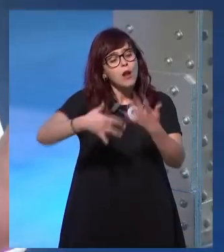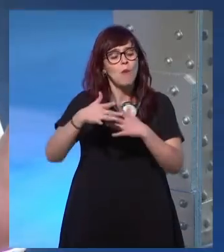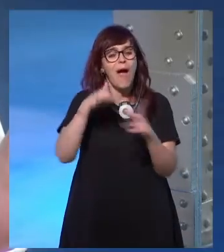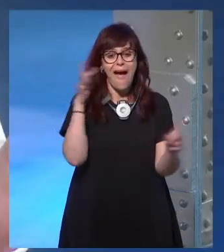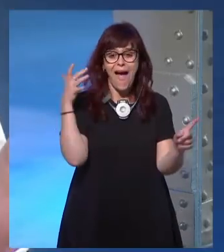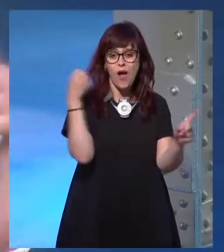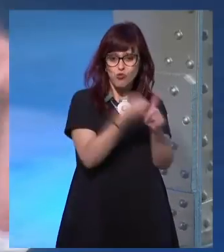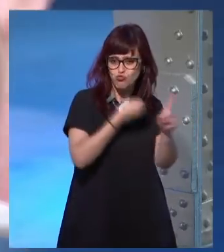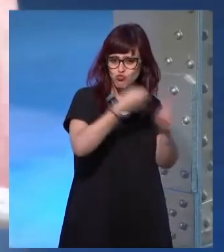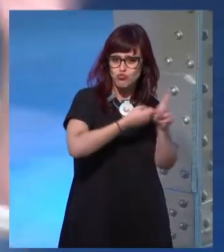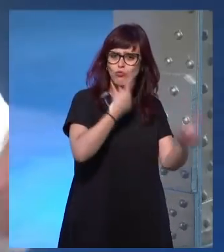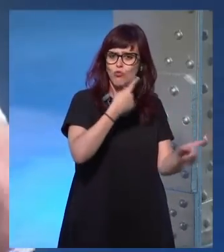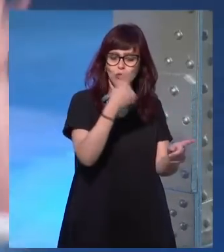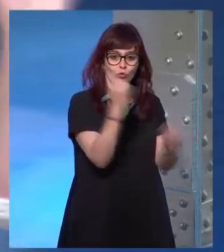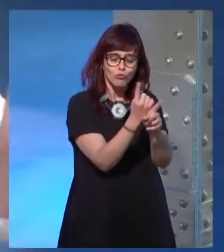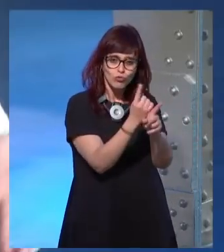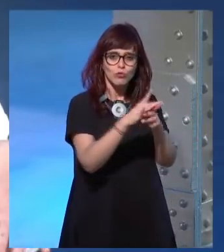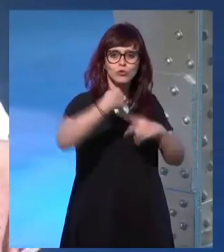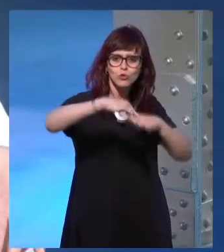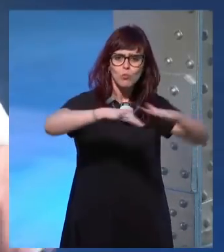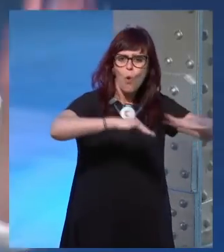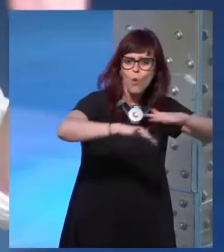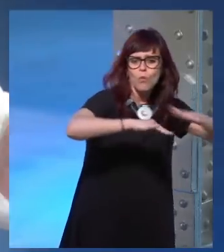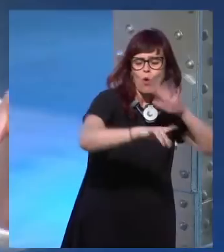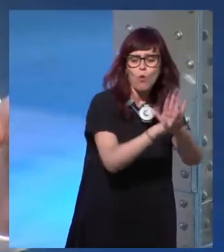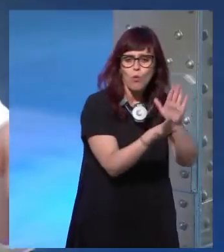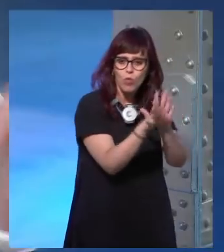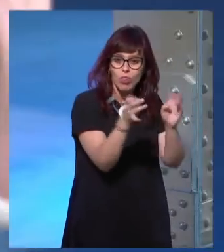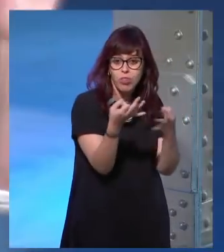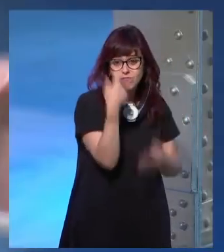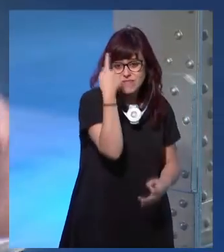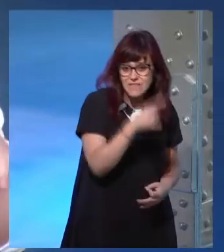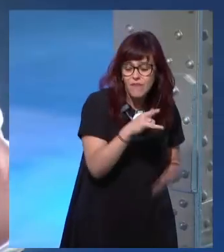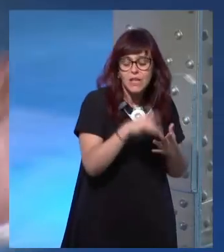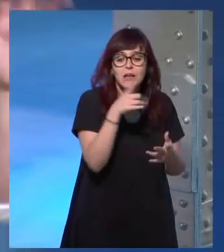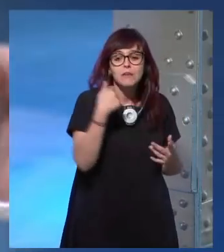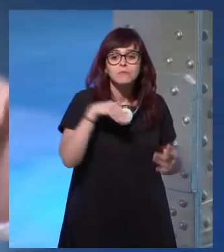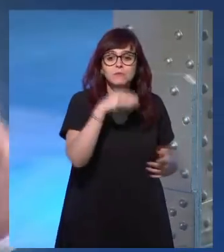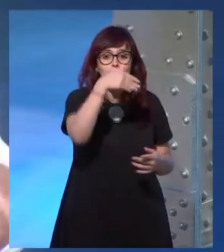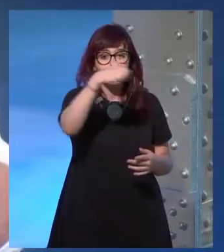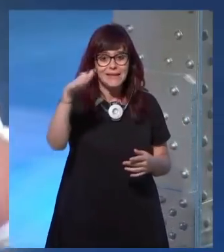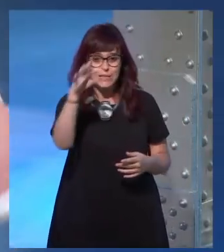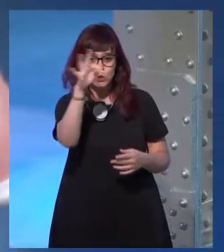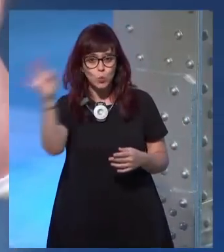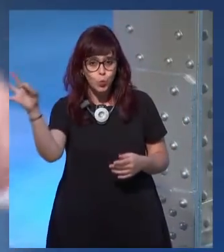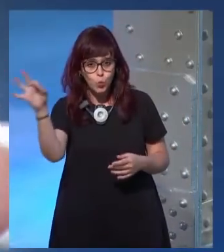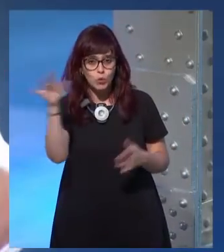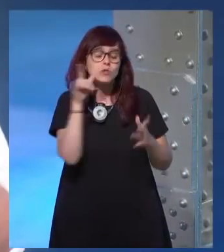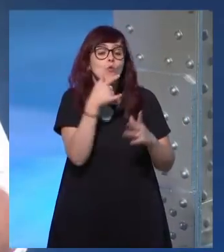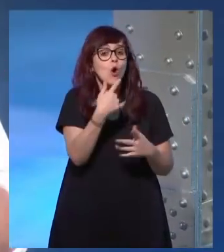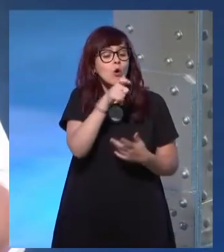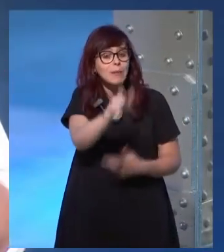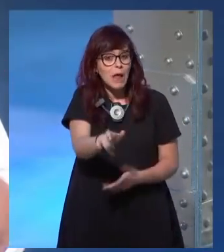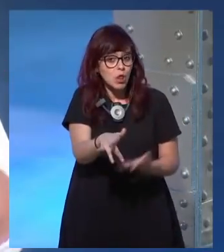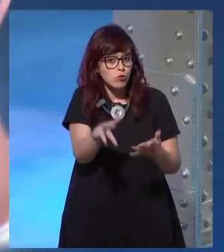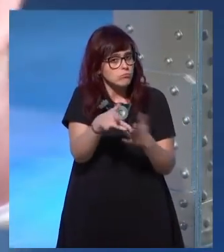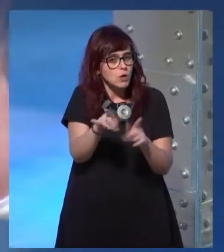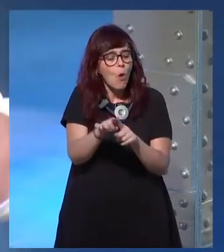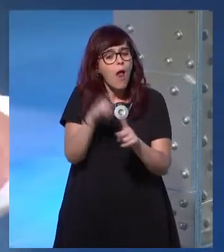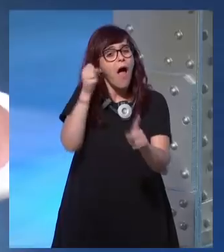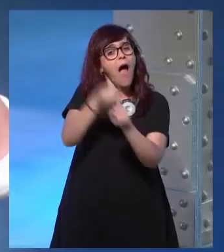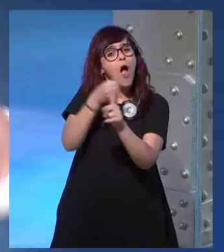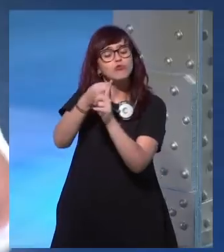was getting horrible comments, and everyone's like, "Oh, they're just harassing women, you know? They're just harassing women of color and